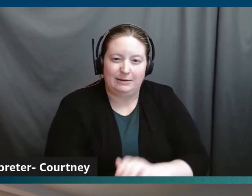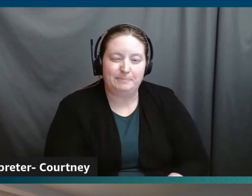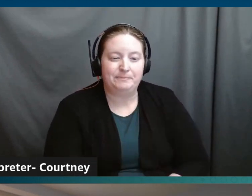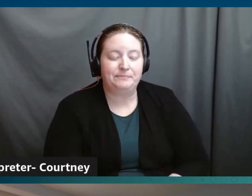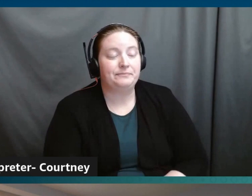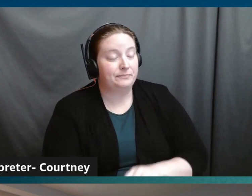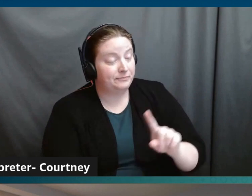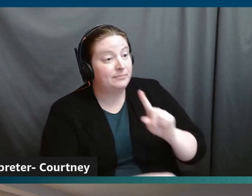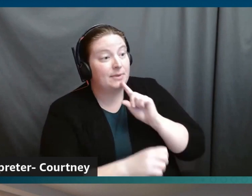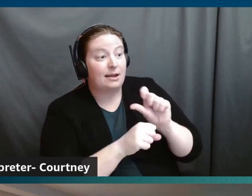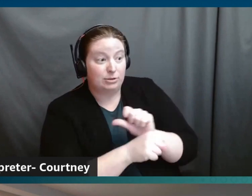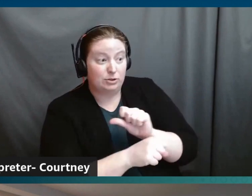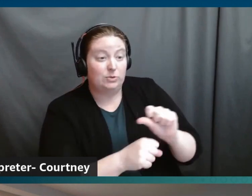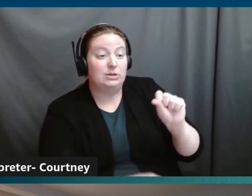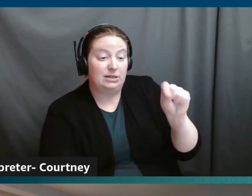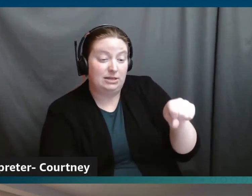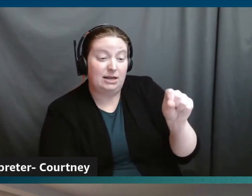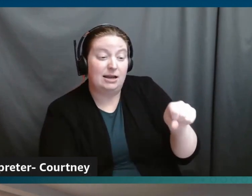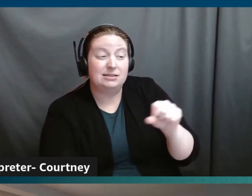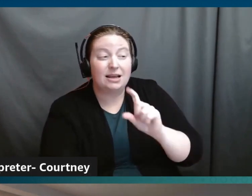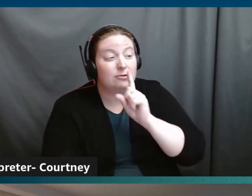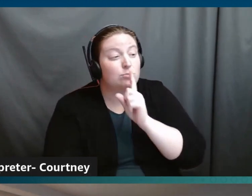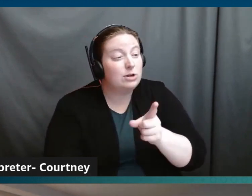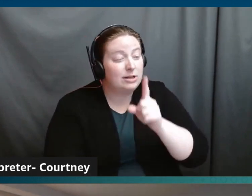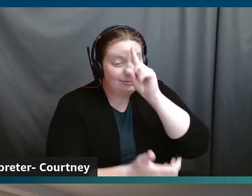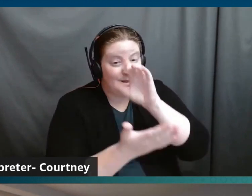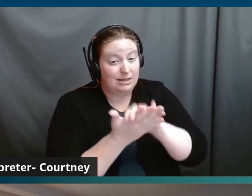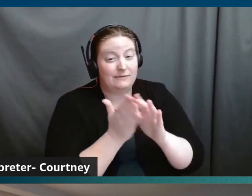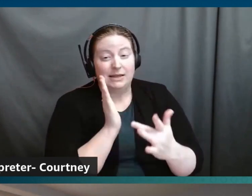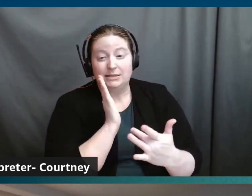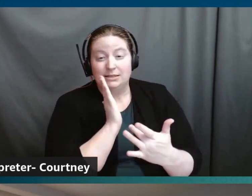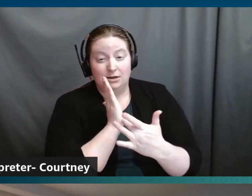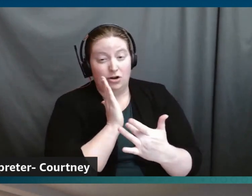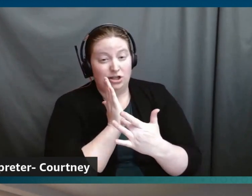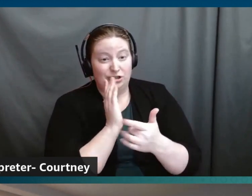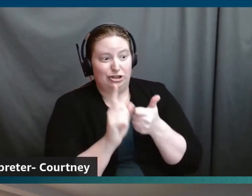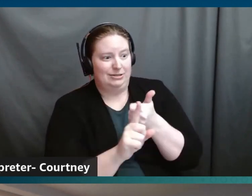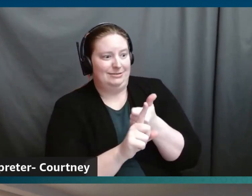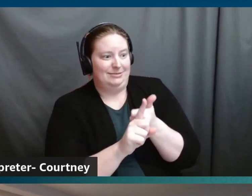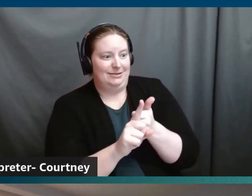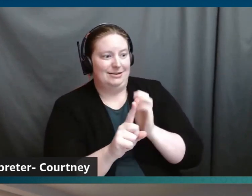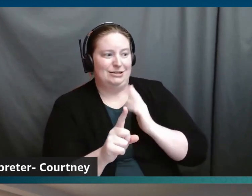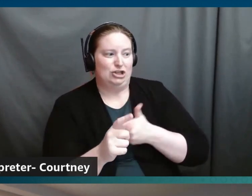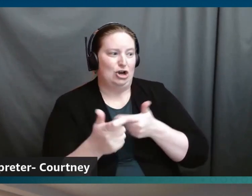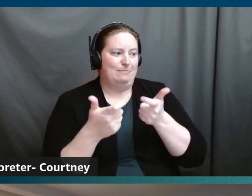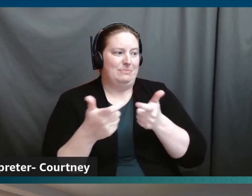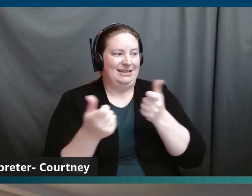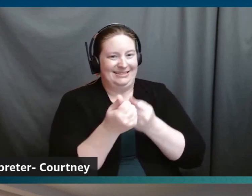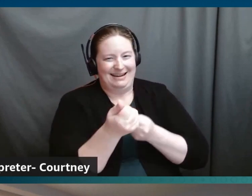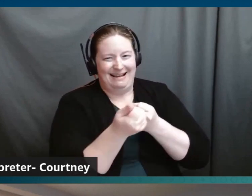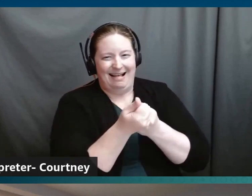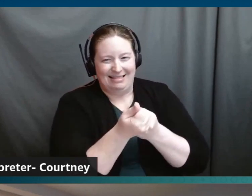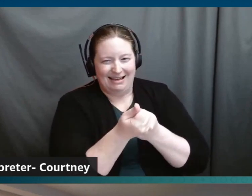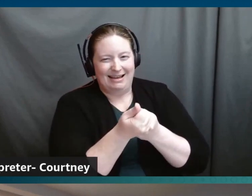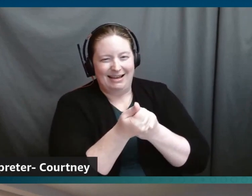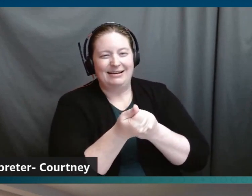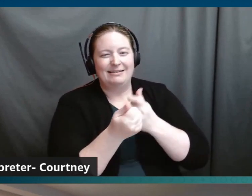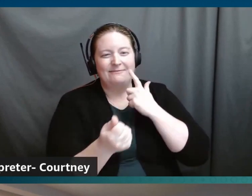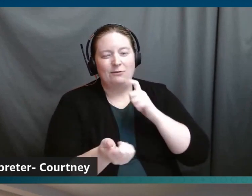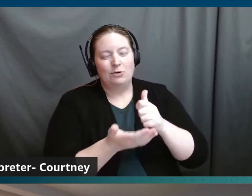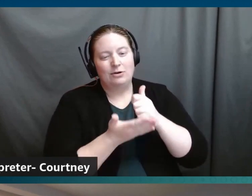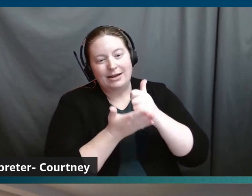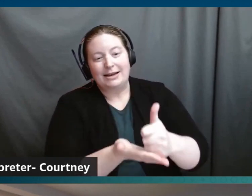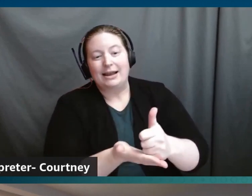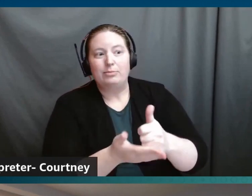yeah. So look, I truly believe that technology is our biggest ally in enabling